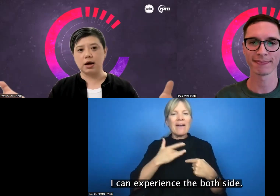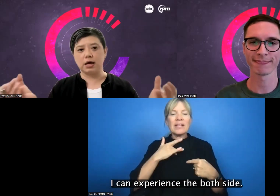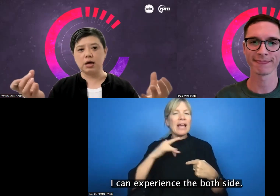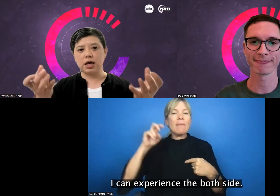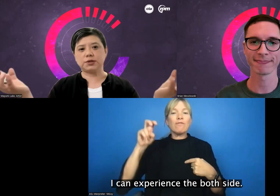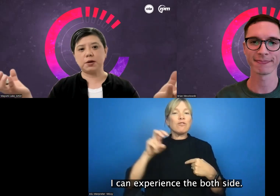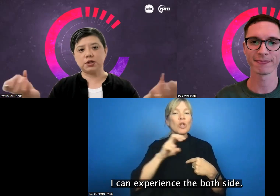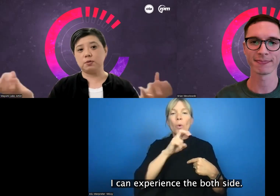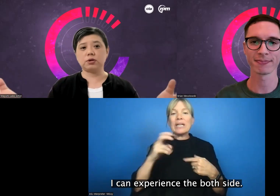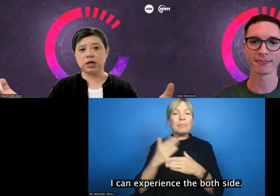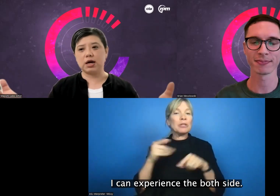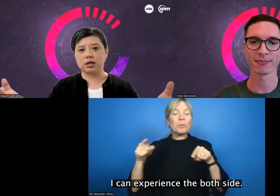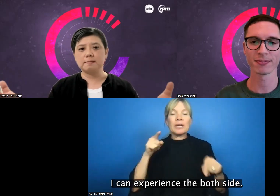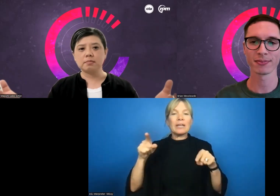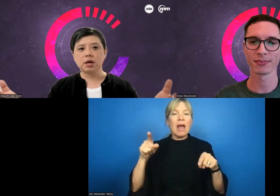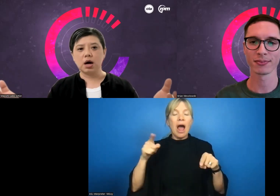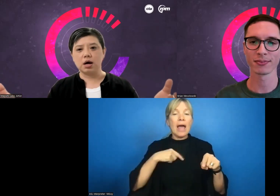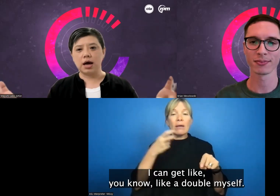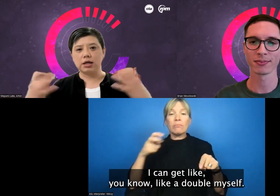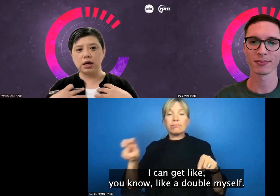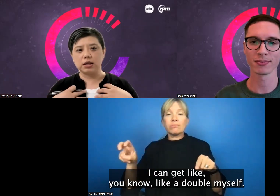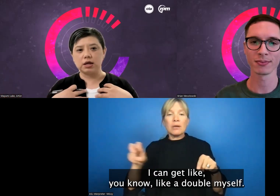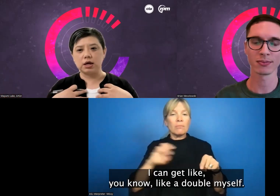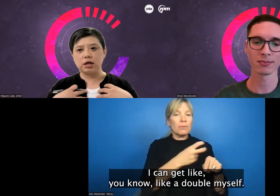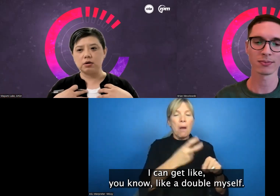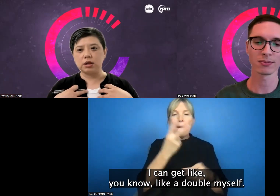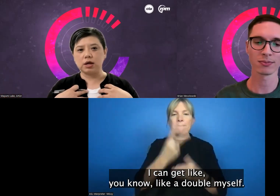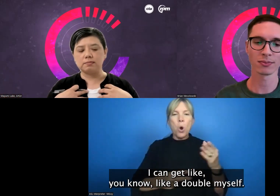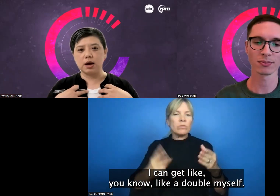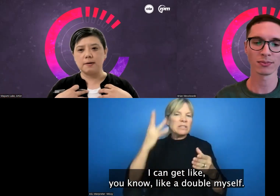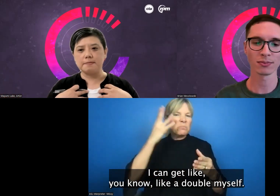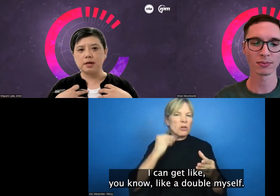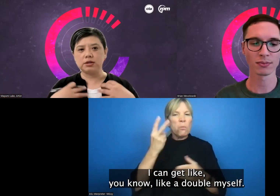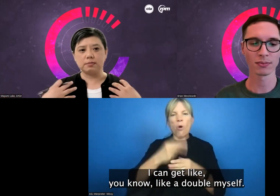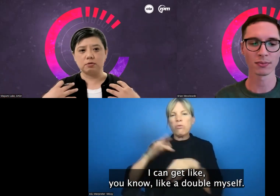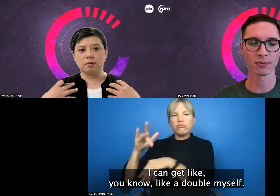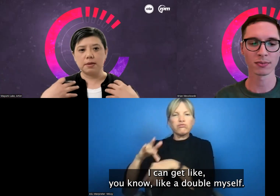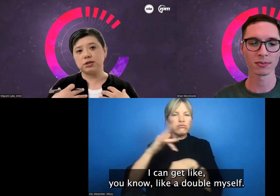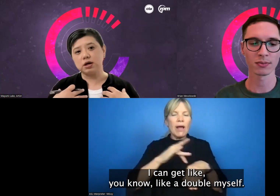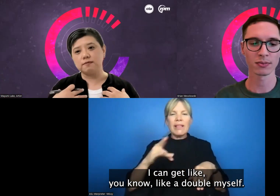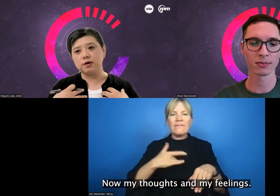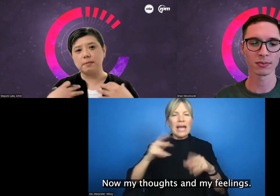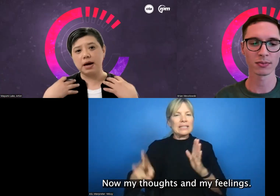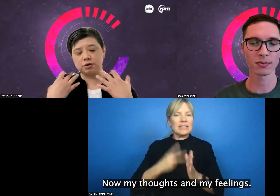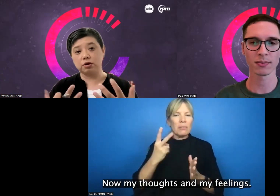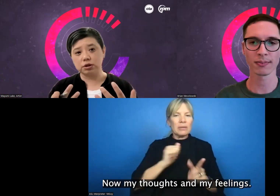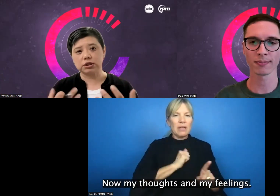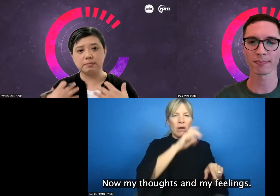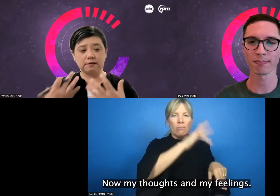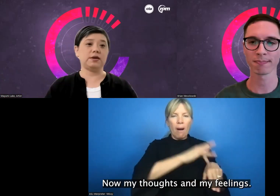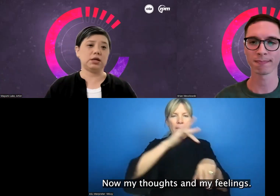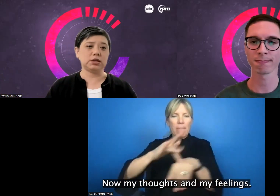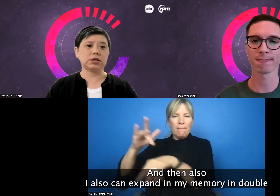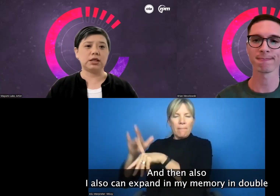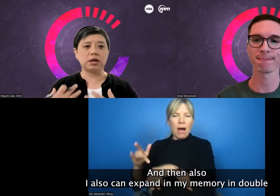can experience the both side. I can get like a double myself, then my thoughts,